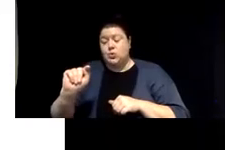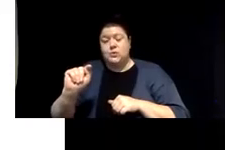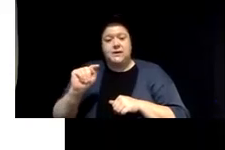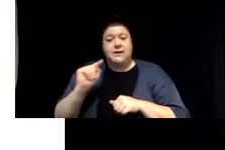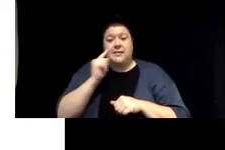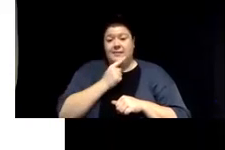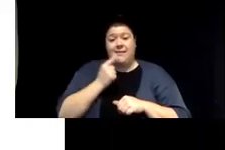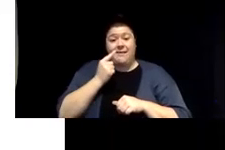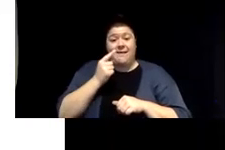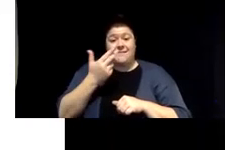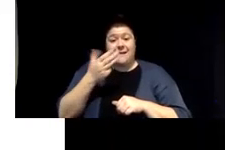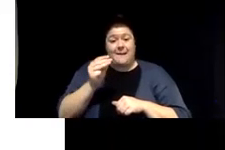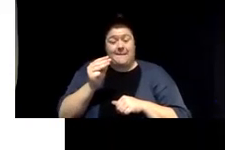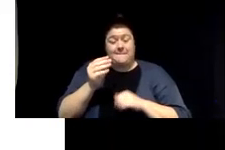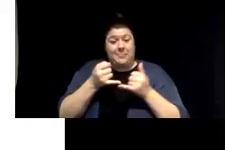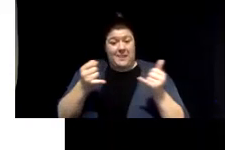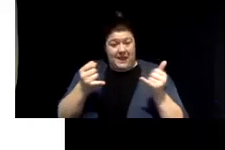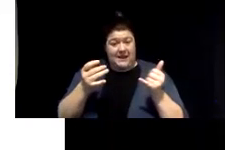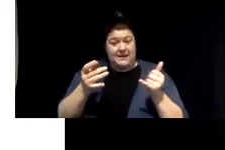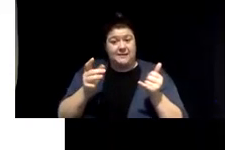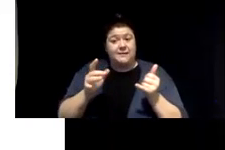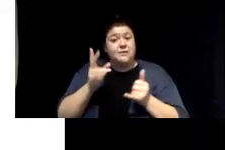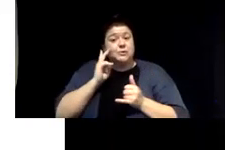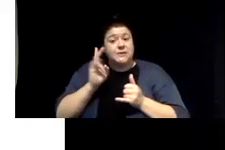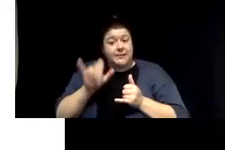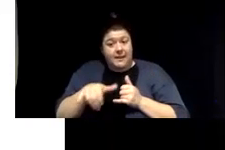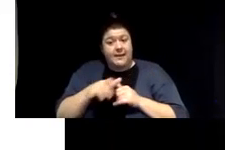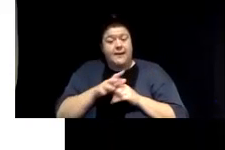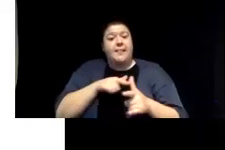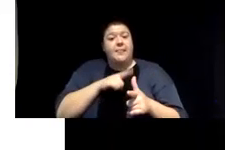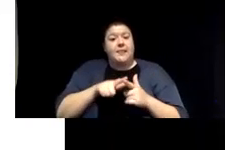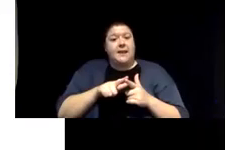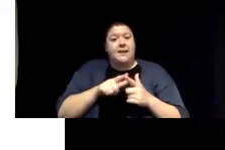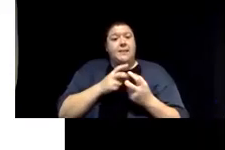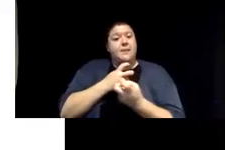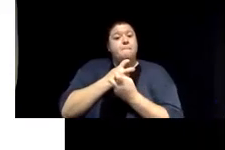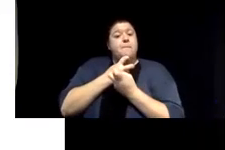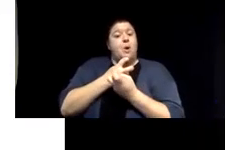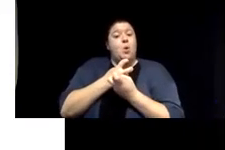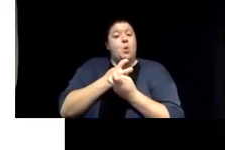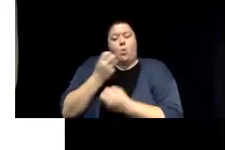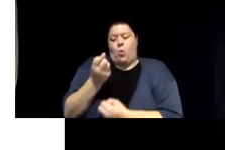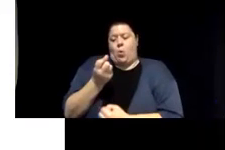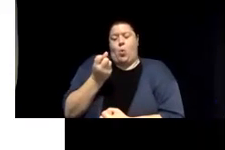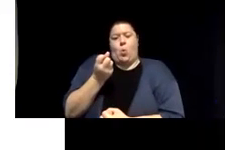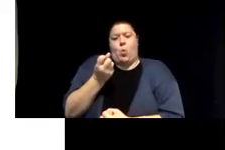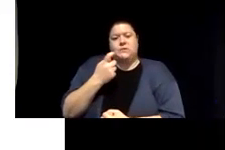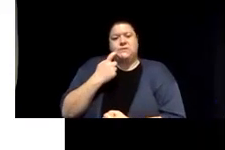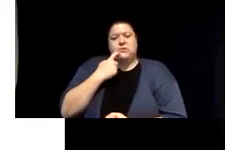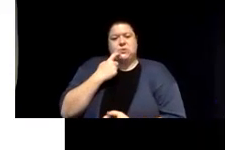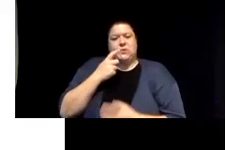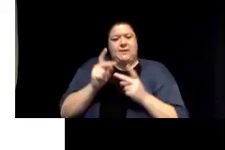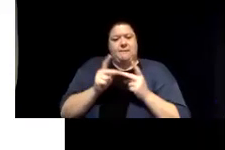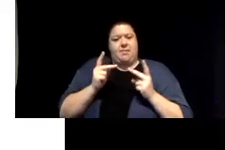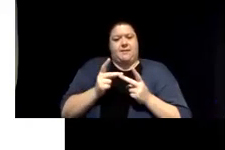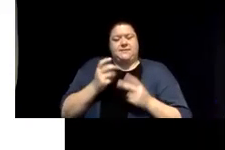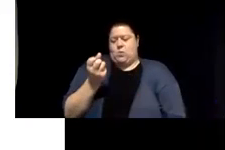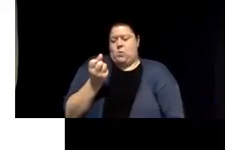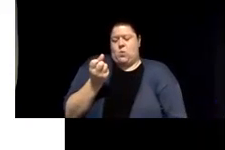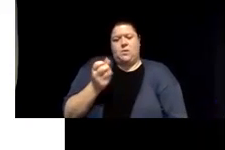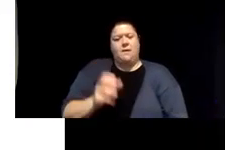we talked about that tissue, and then we have the bone that holds the tooth in place. Okay, that